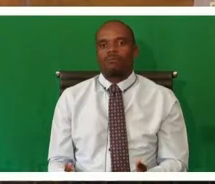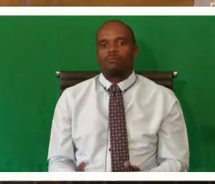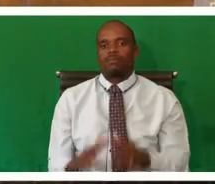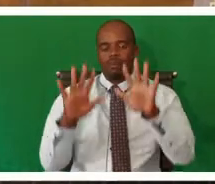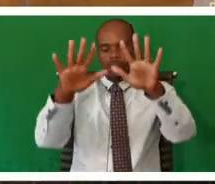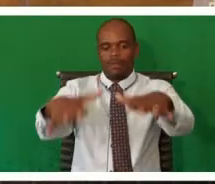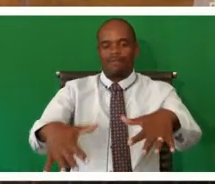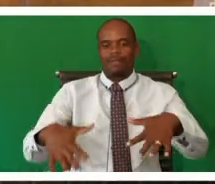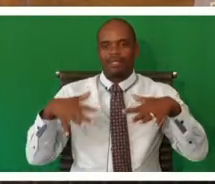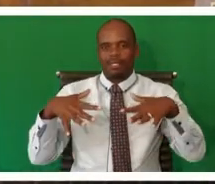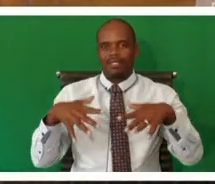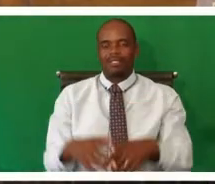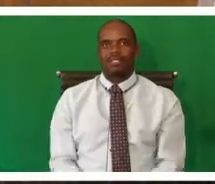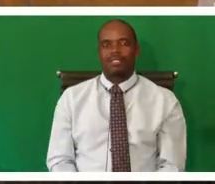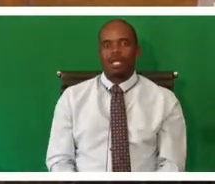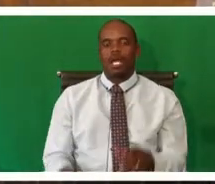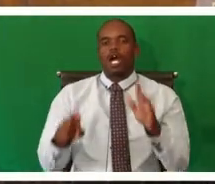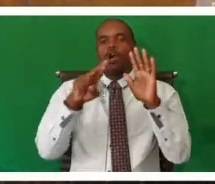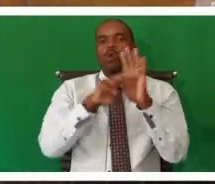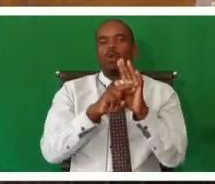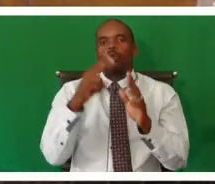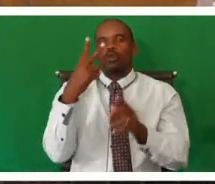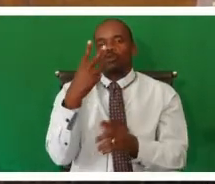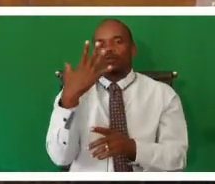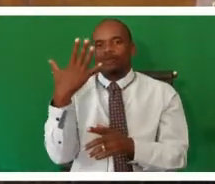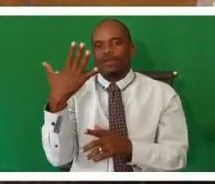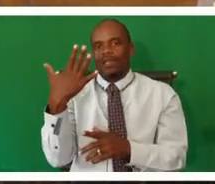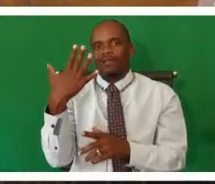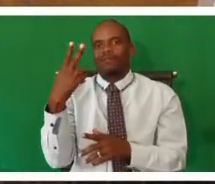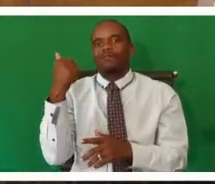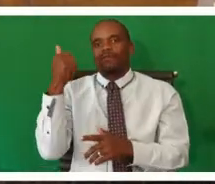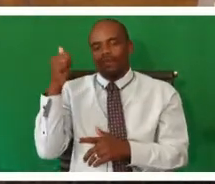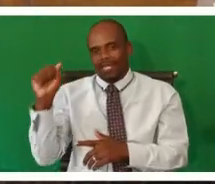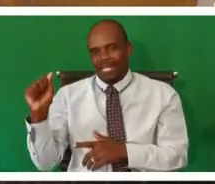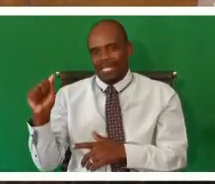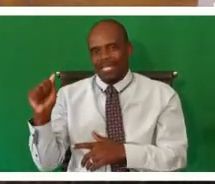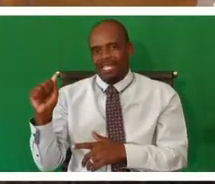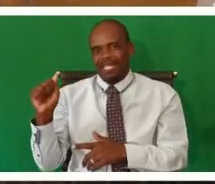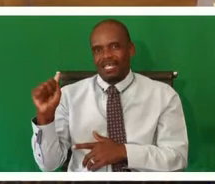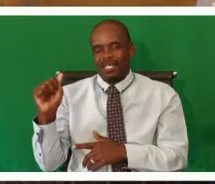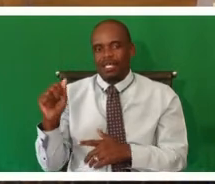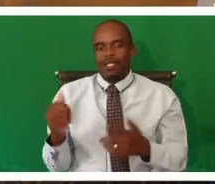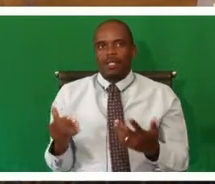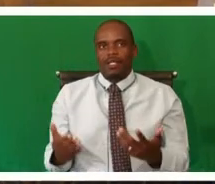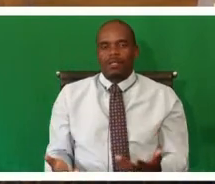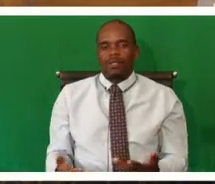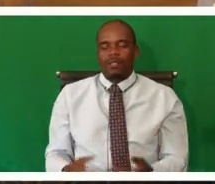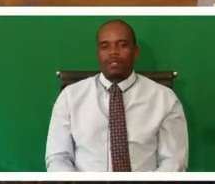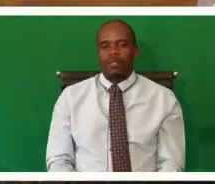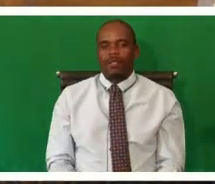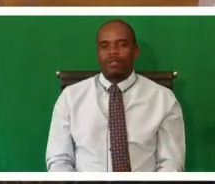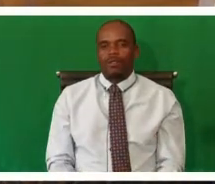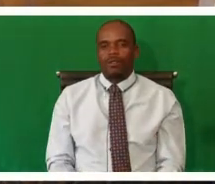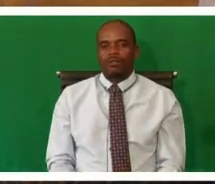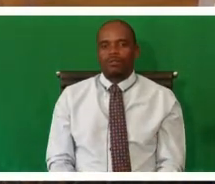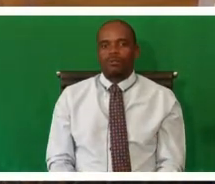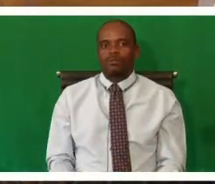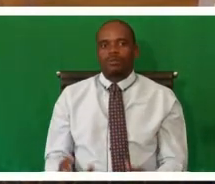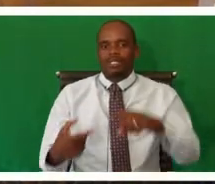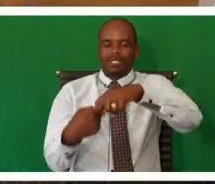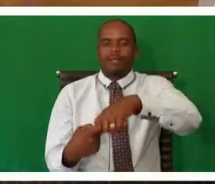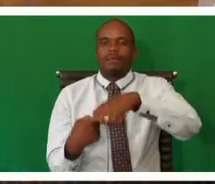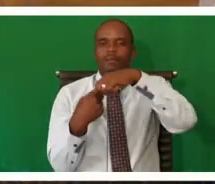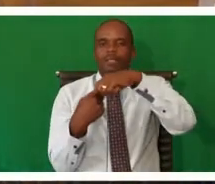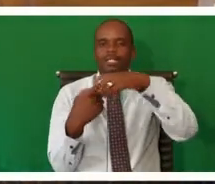Rule 25(2)(a) of the Standing Rules and Orders shall accordingly also be suspended to allow